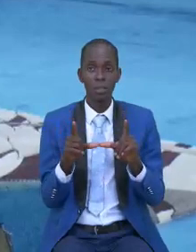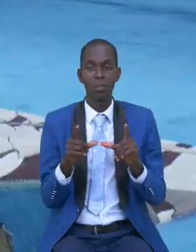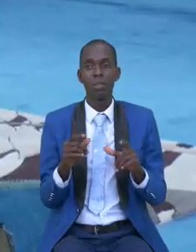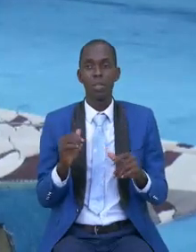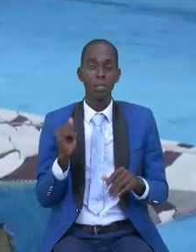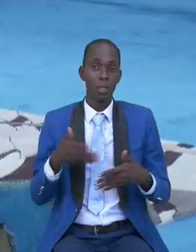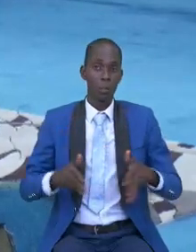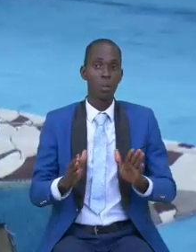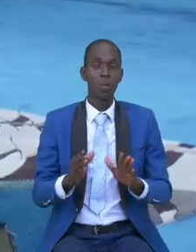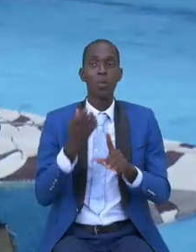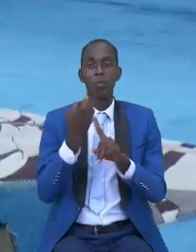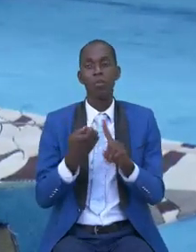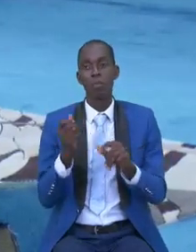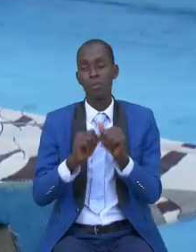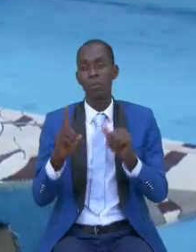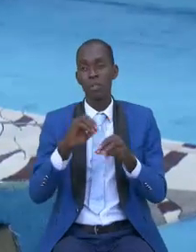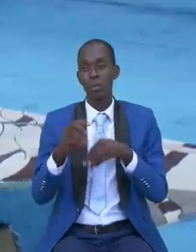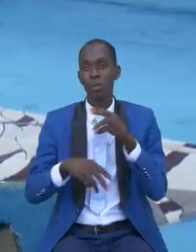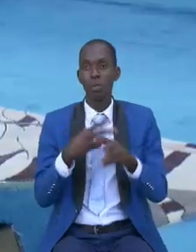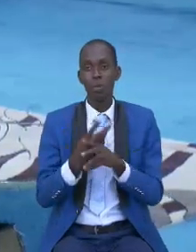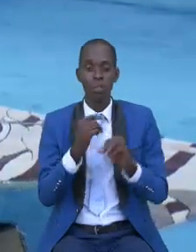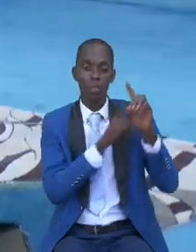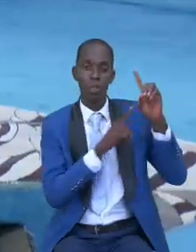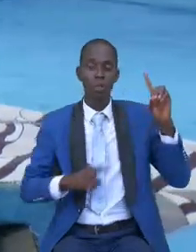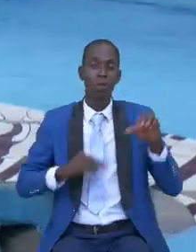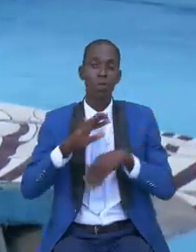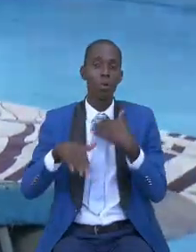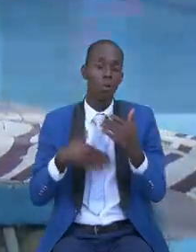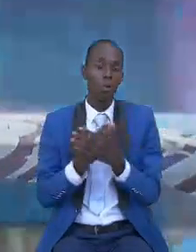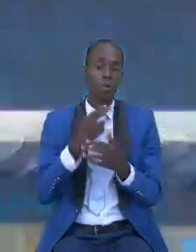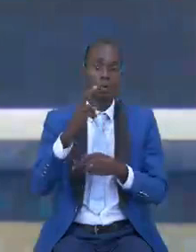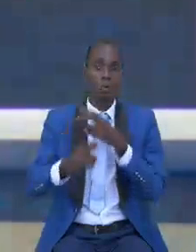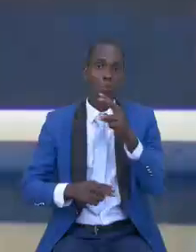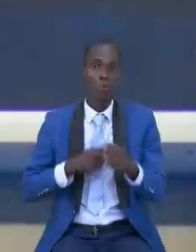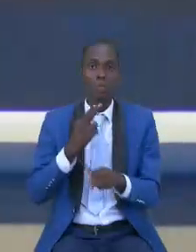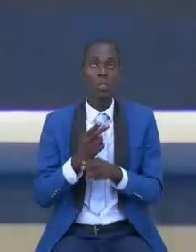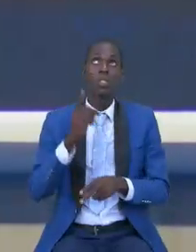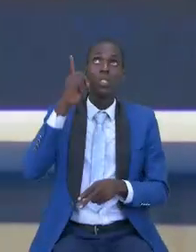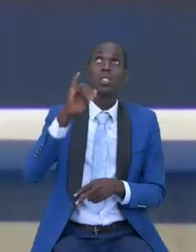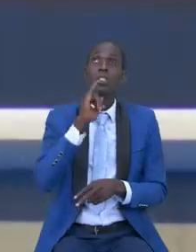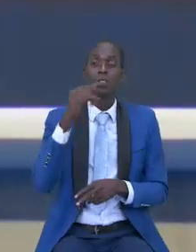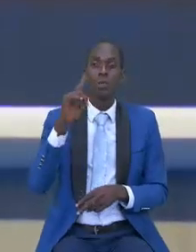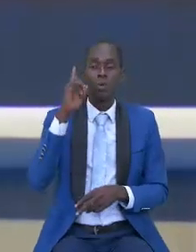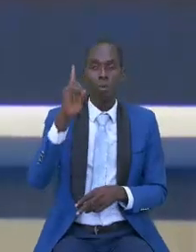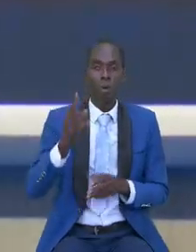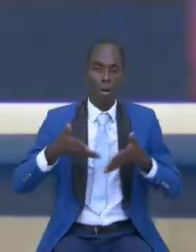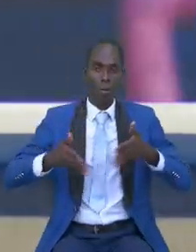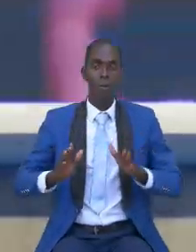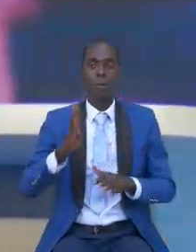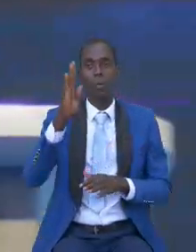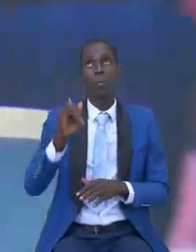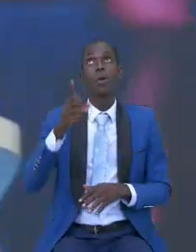The Lord of the whole universe. He is the one approved of God among you